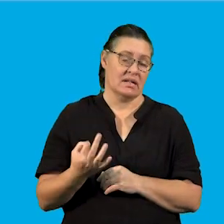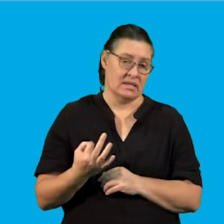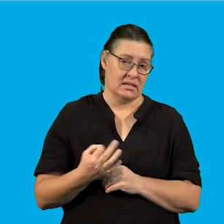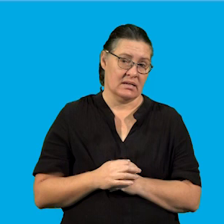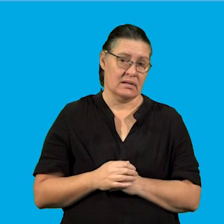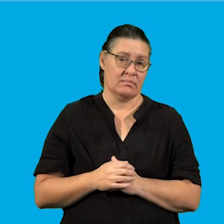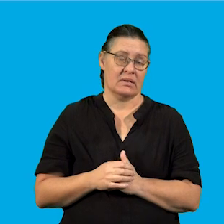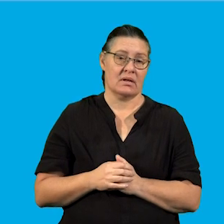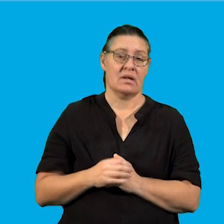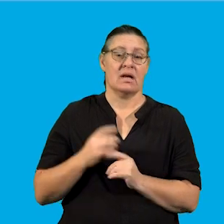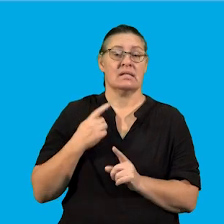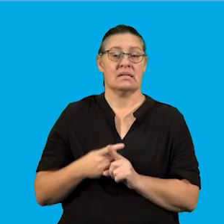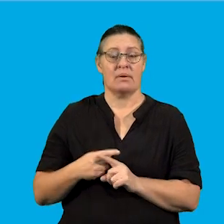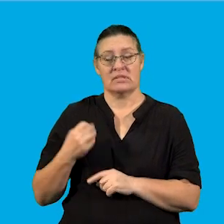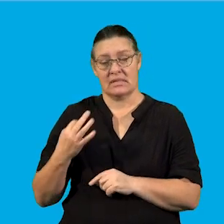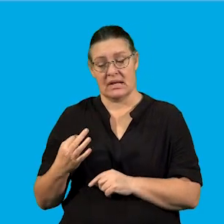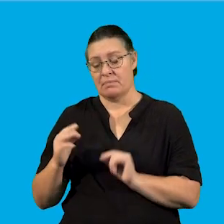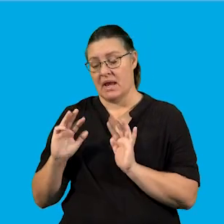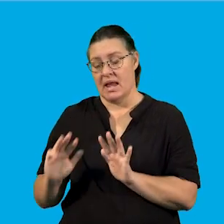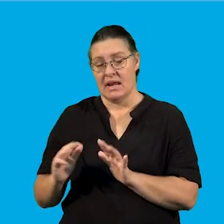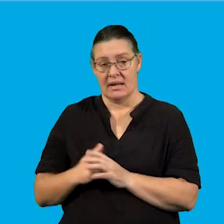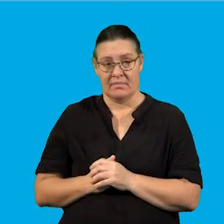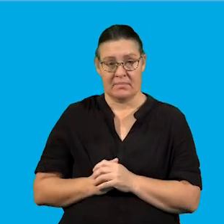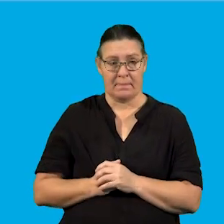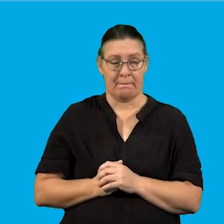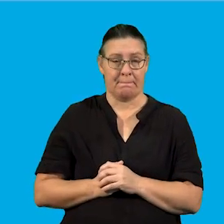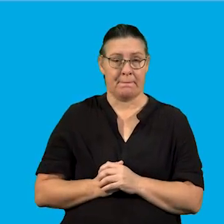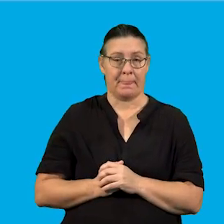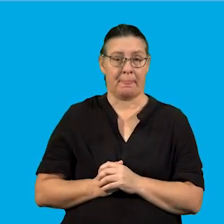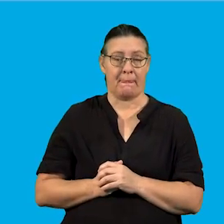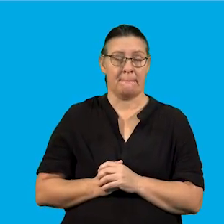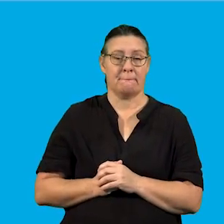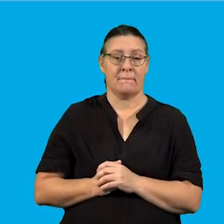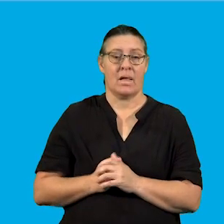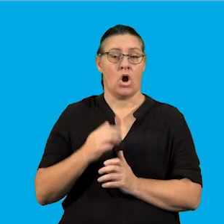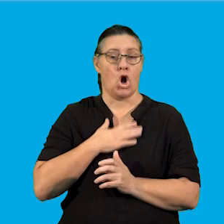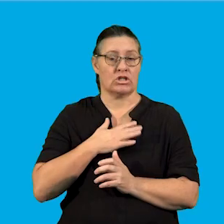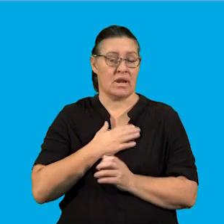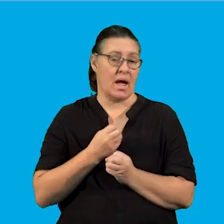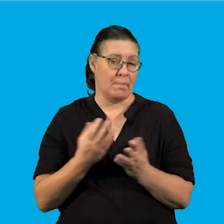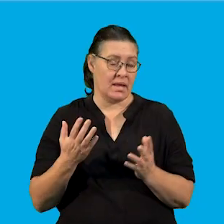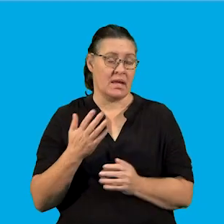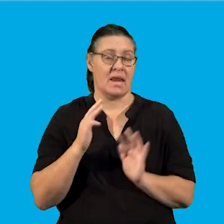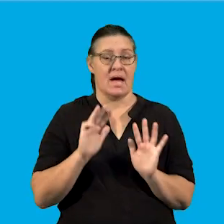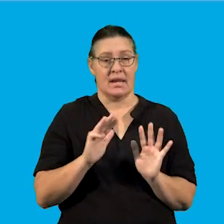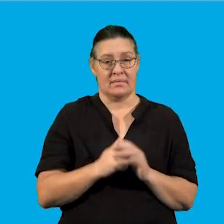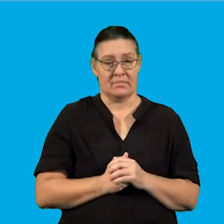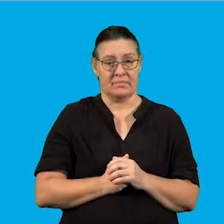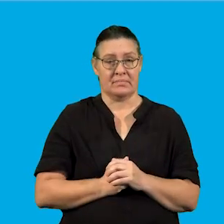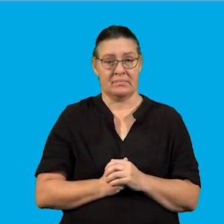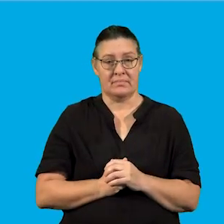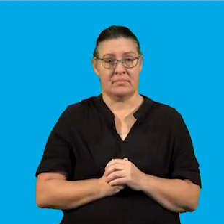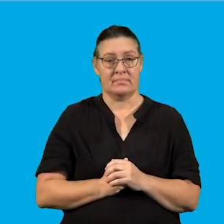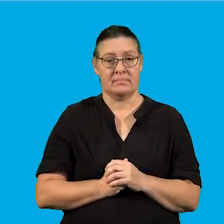have 3. So that 3 multiplied by the 3 outside the bracket gives us 9. So therefore we will have 9